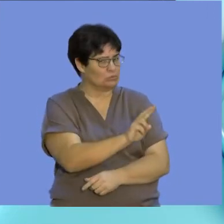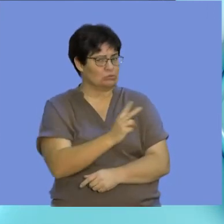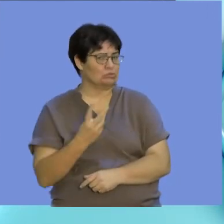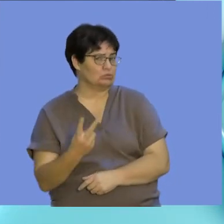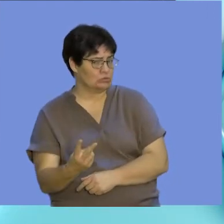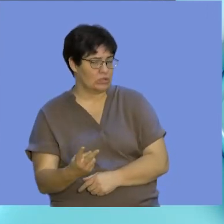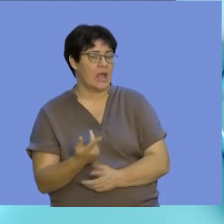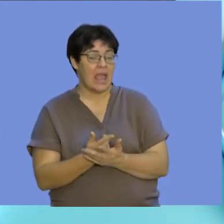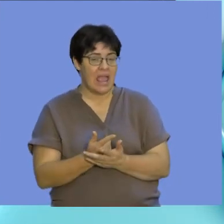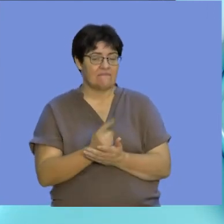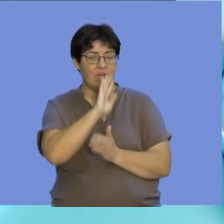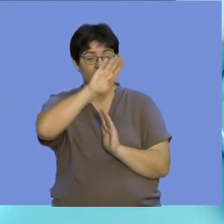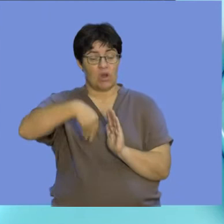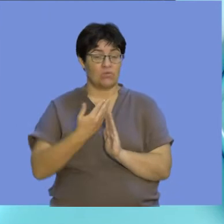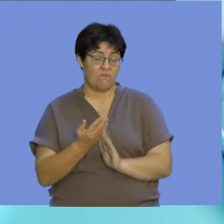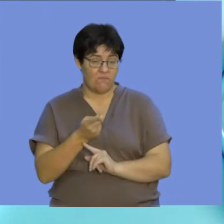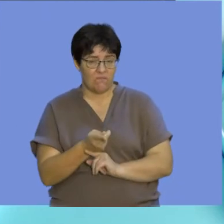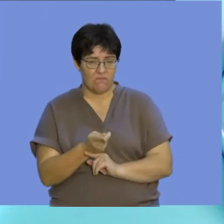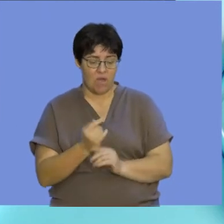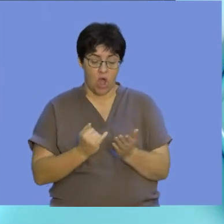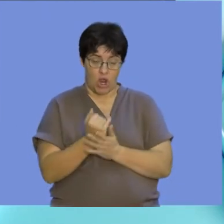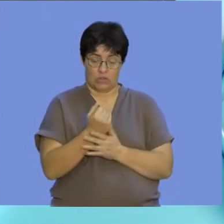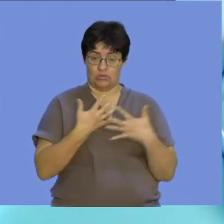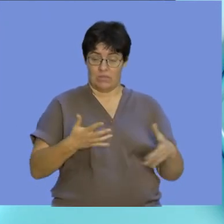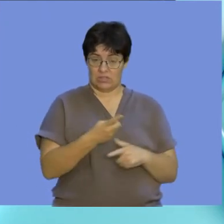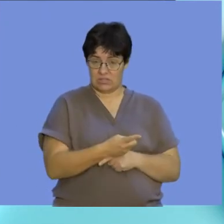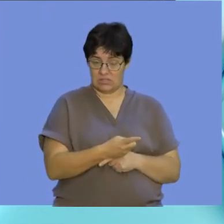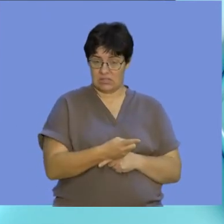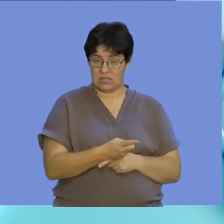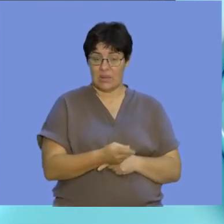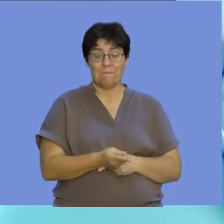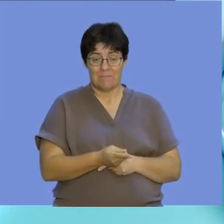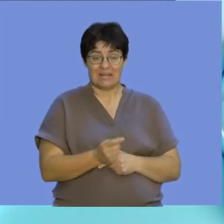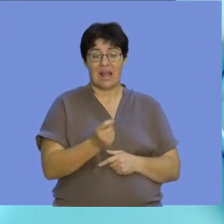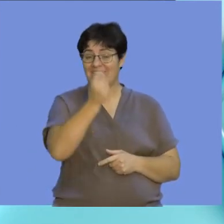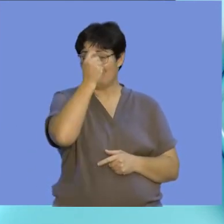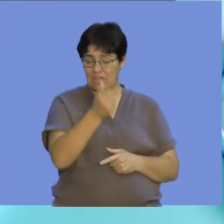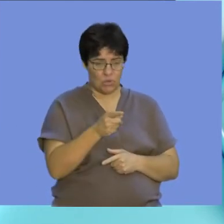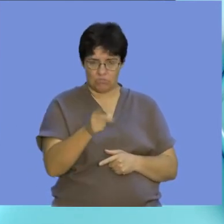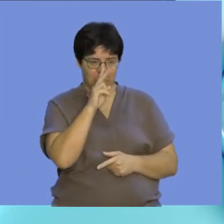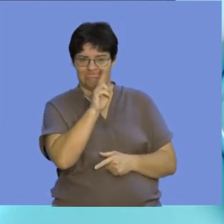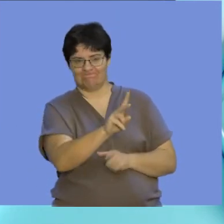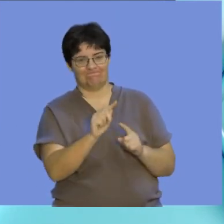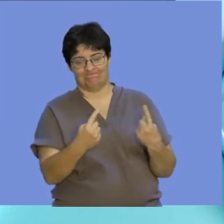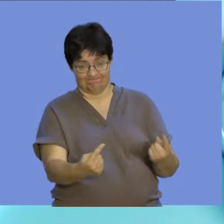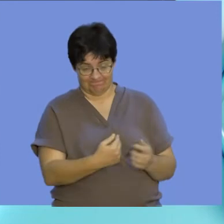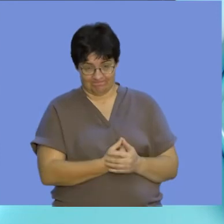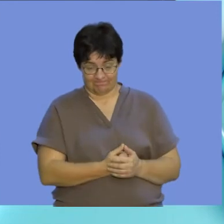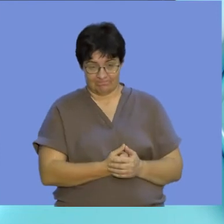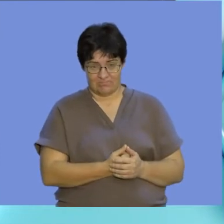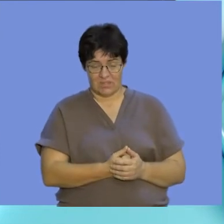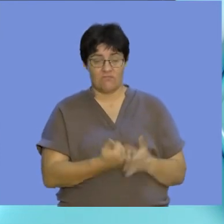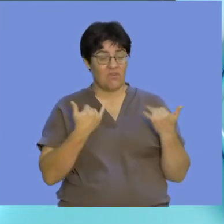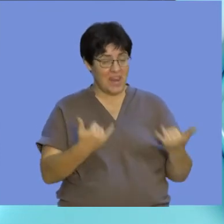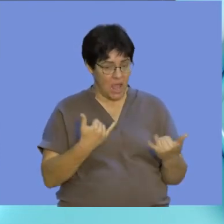you round off too early and have too few decimal places, you won't see it. So just be